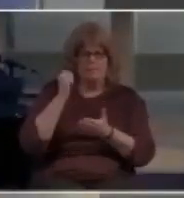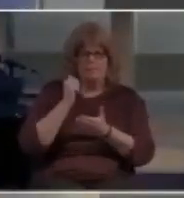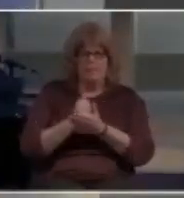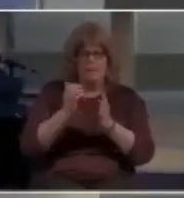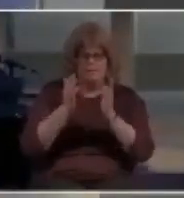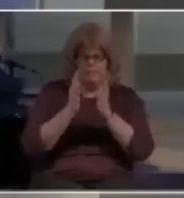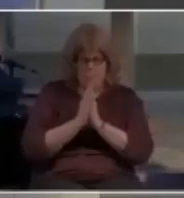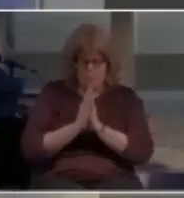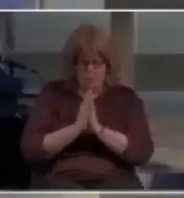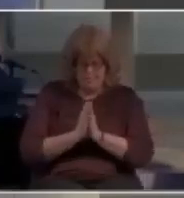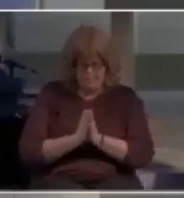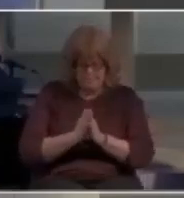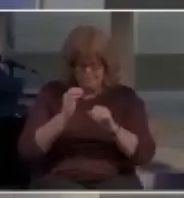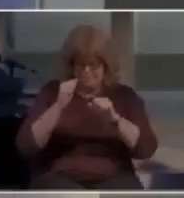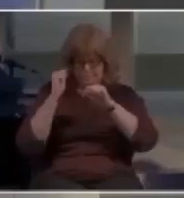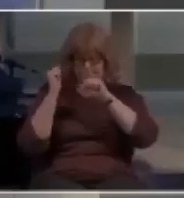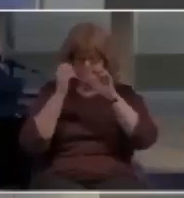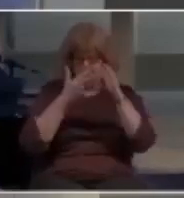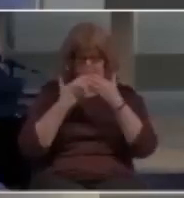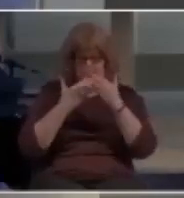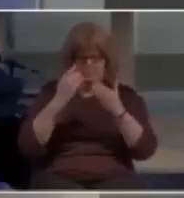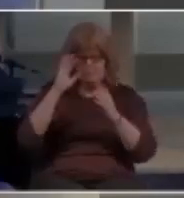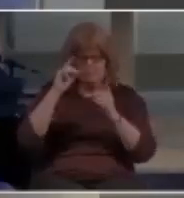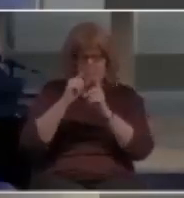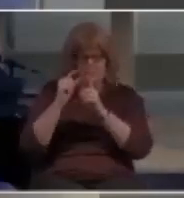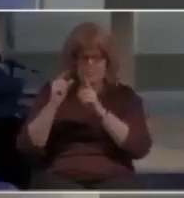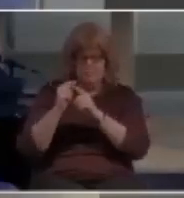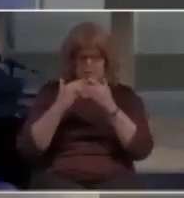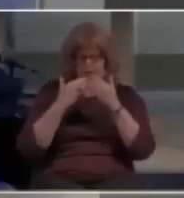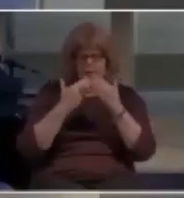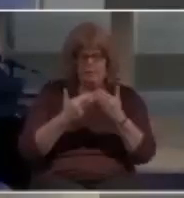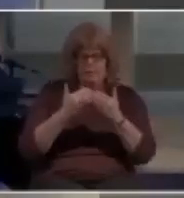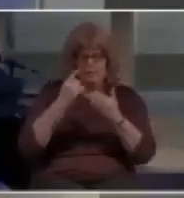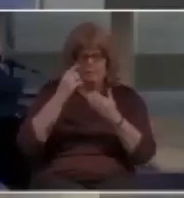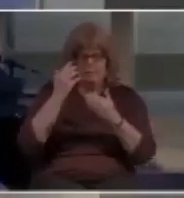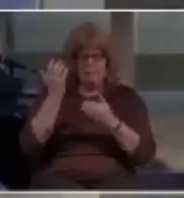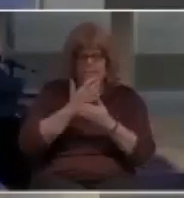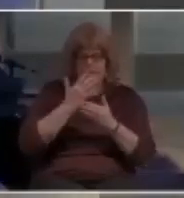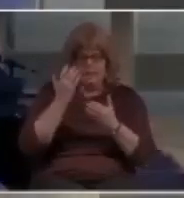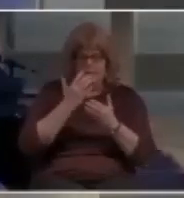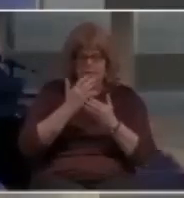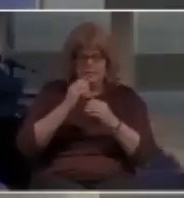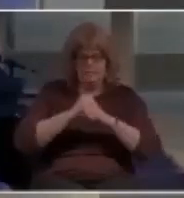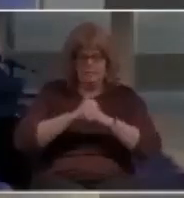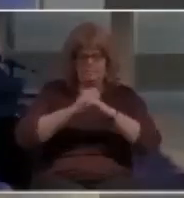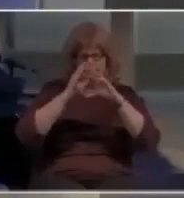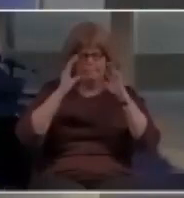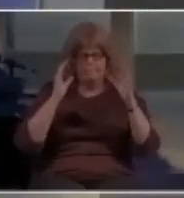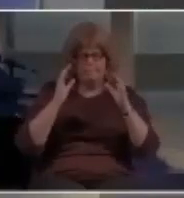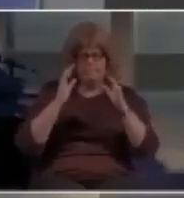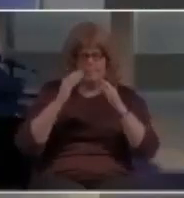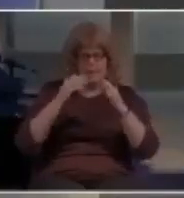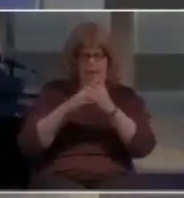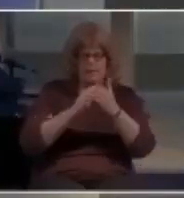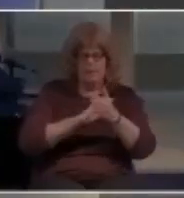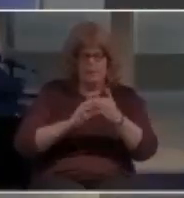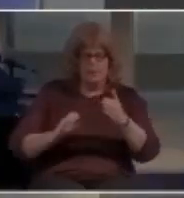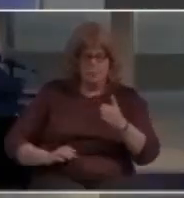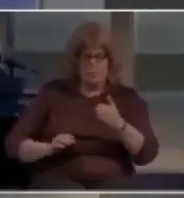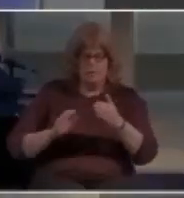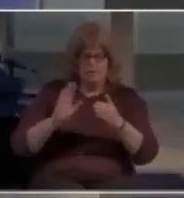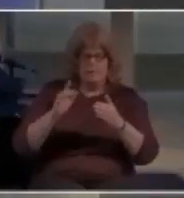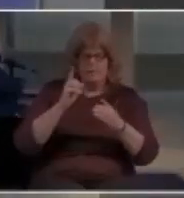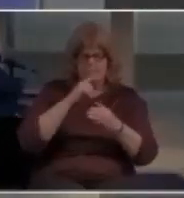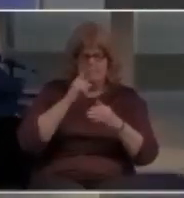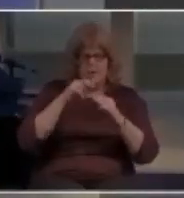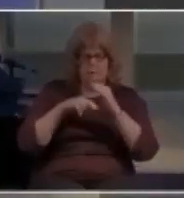Let's pray. Father, thank you for your word. Thank you for this amazing picture of the Antichrist and of his